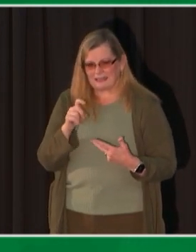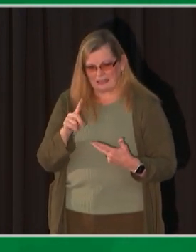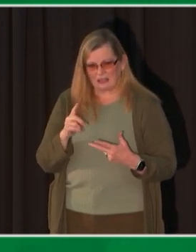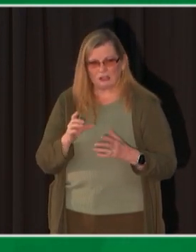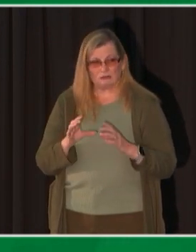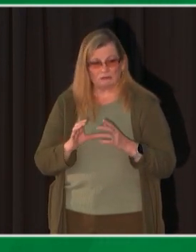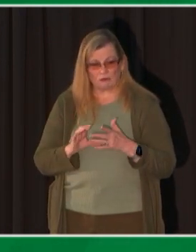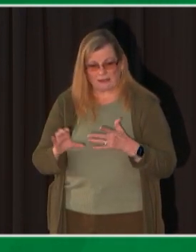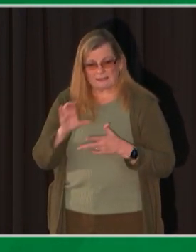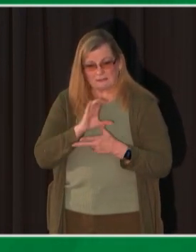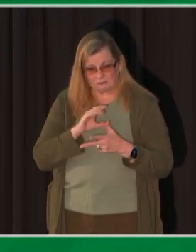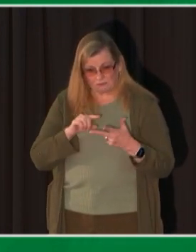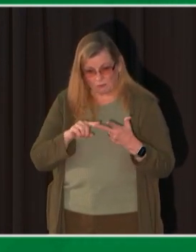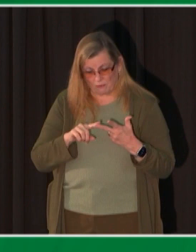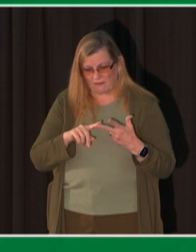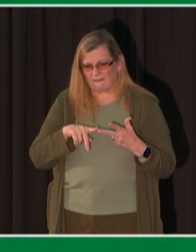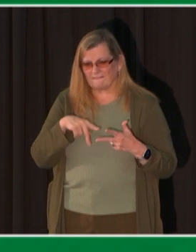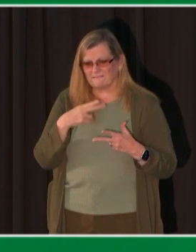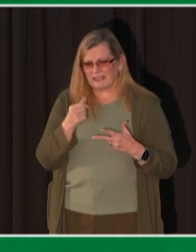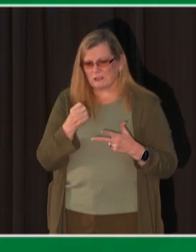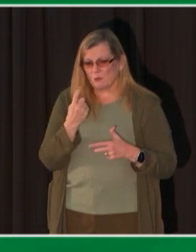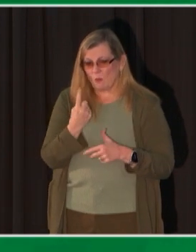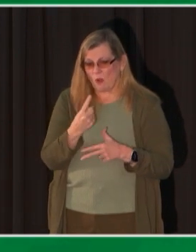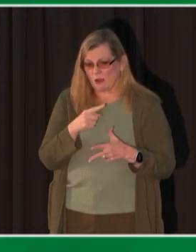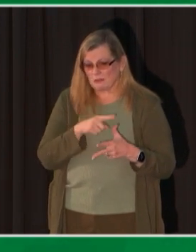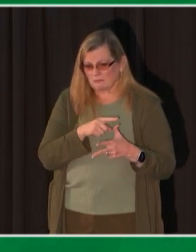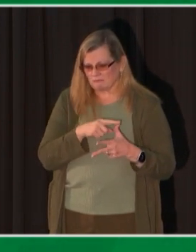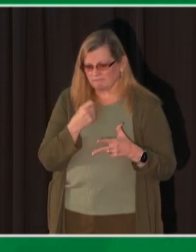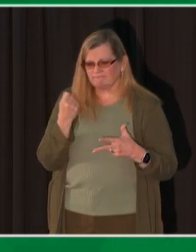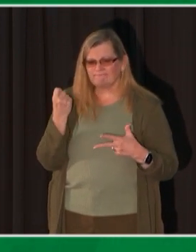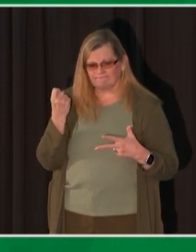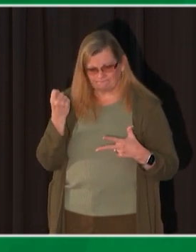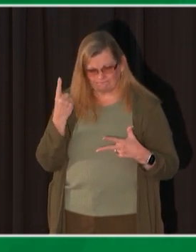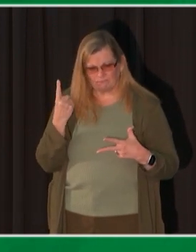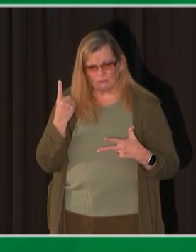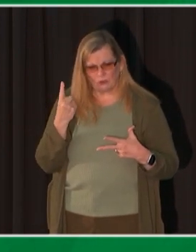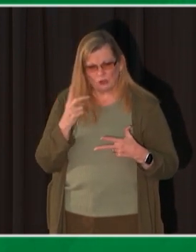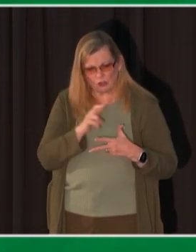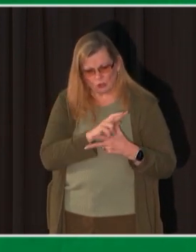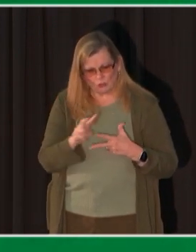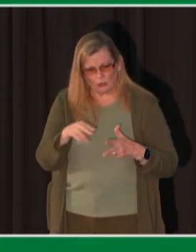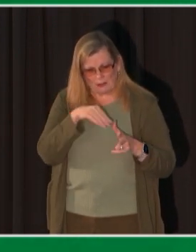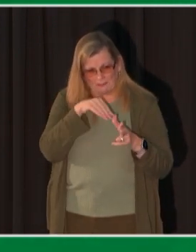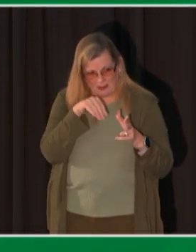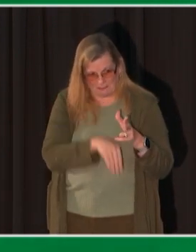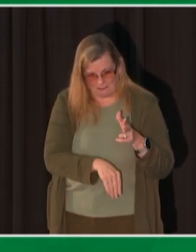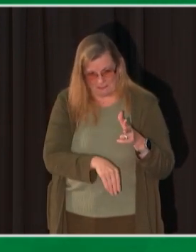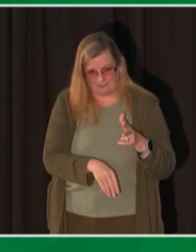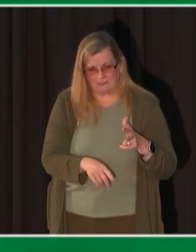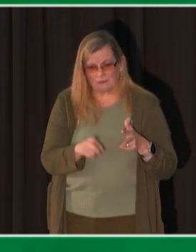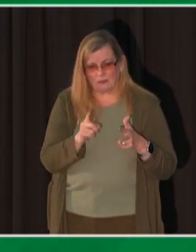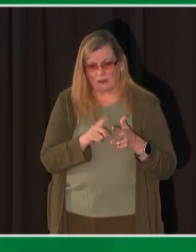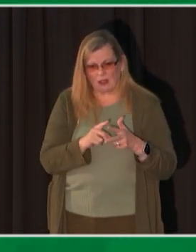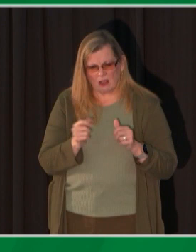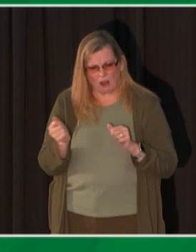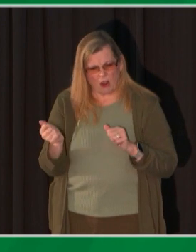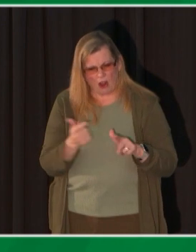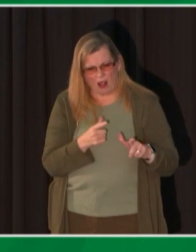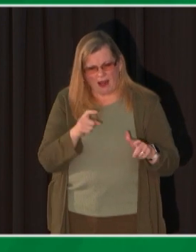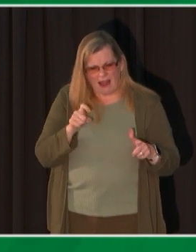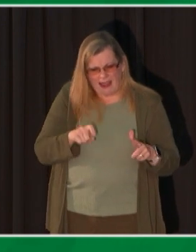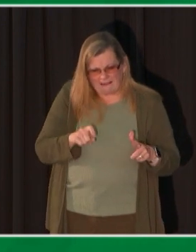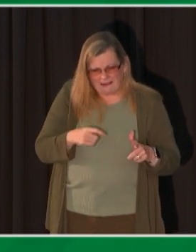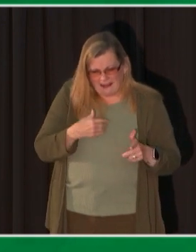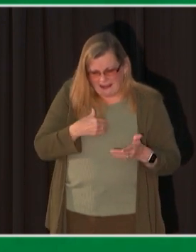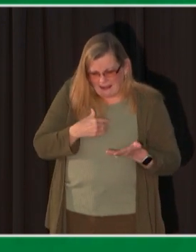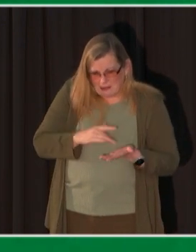sure that people fully have an appreciation for what those decision points will be. And I want to emphasize even further